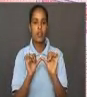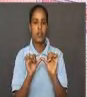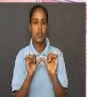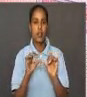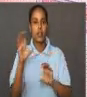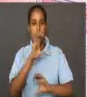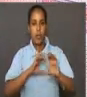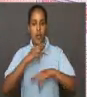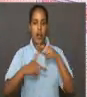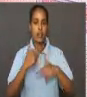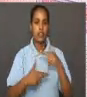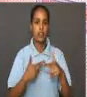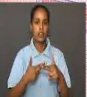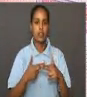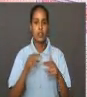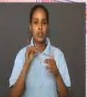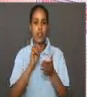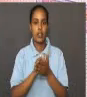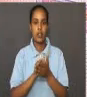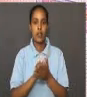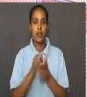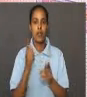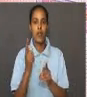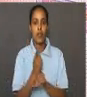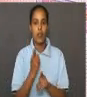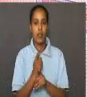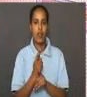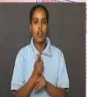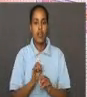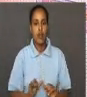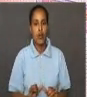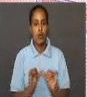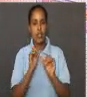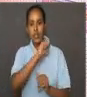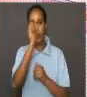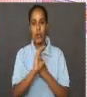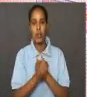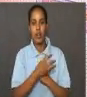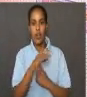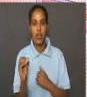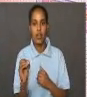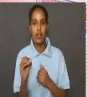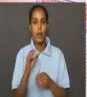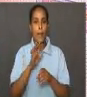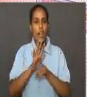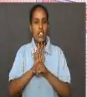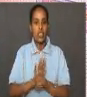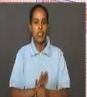of a chemical reaction that is performed at constant temperature and